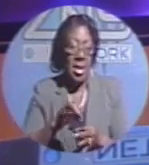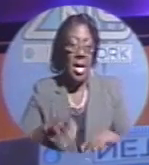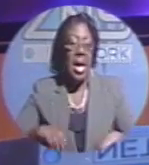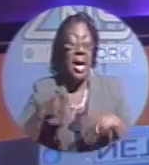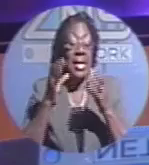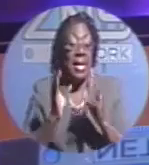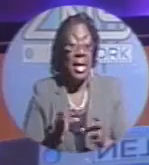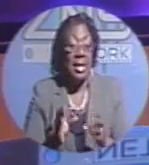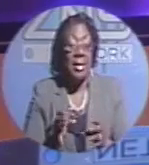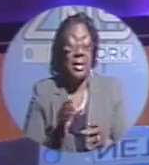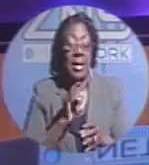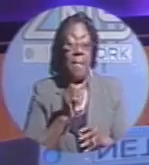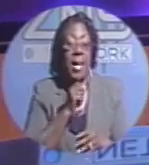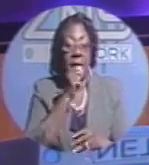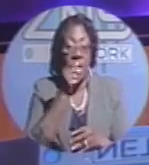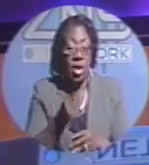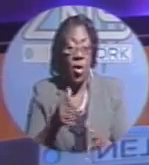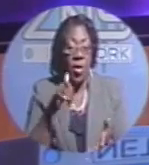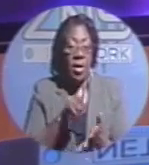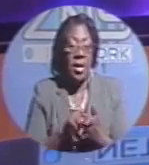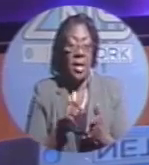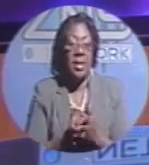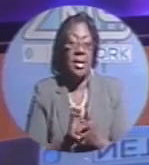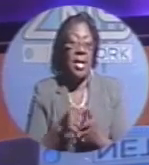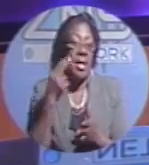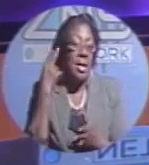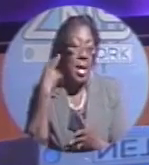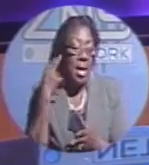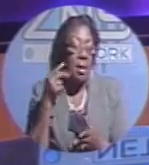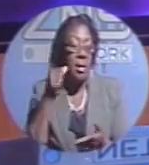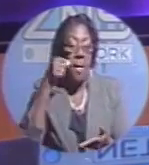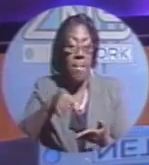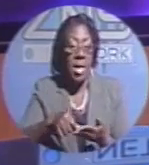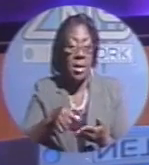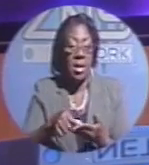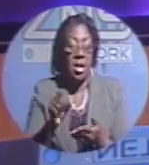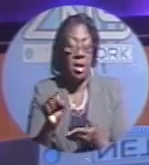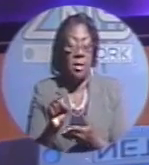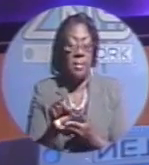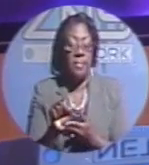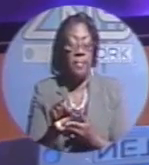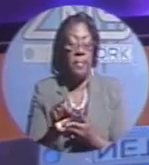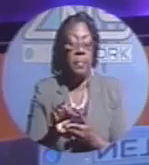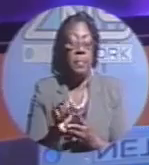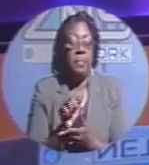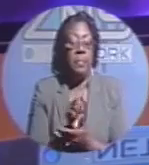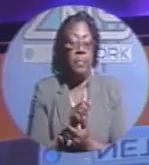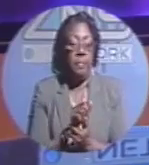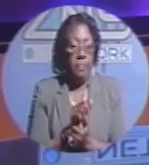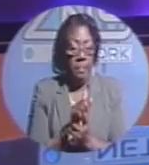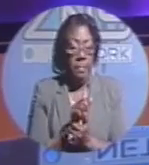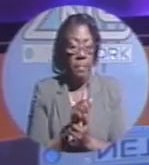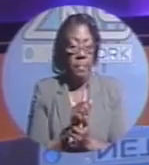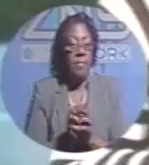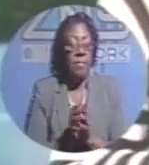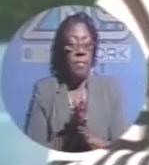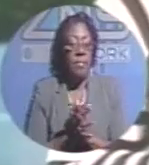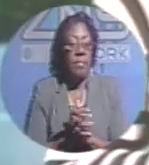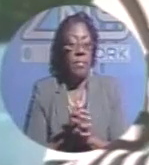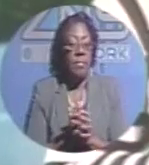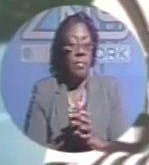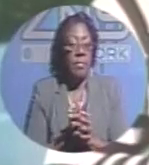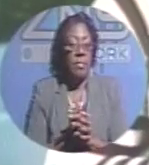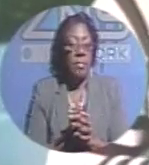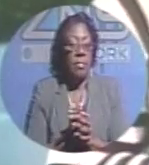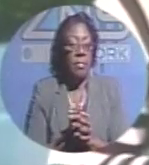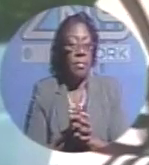electorate with their messages. We go live now to our Shishina Roll, who is spending the second night there. Good evening to you, Shishina.